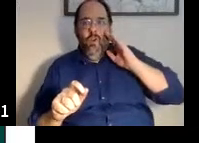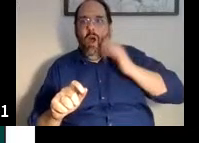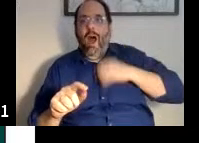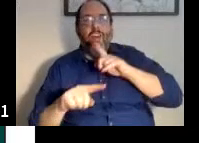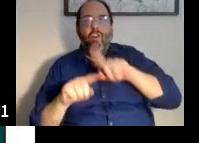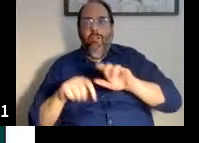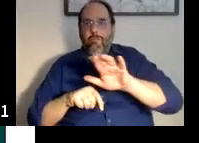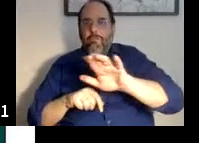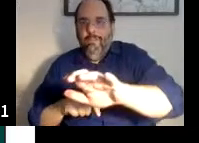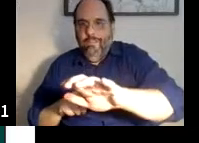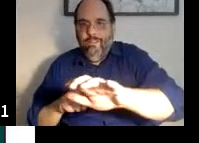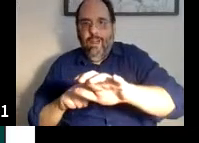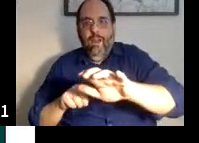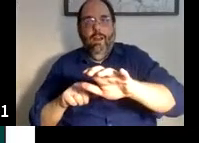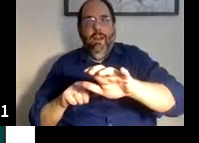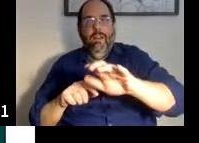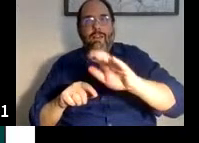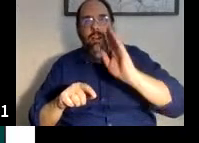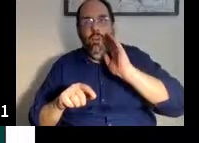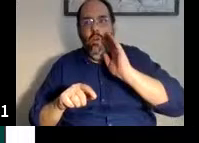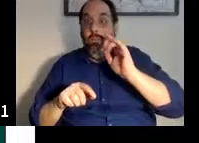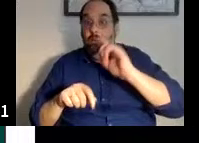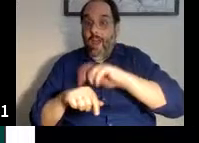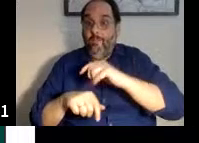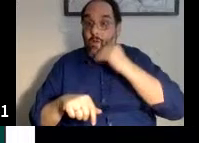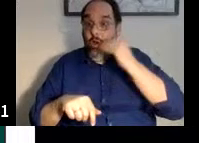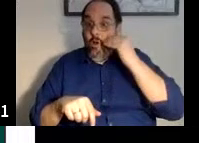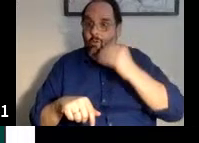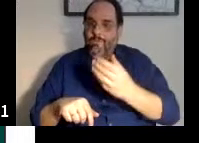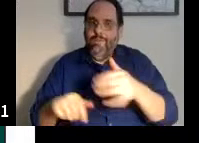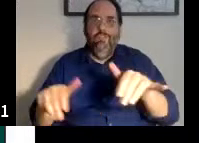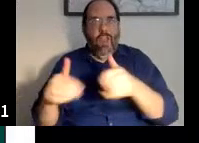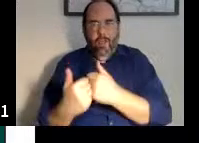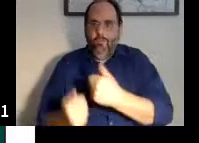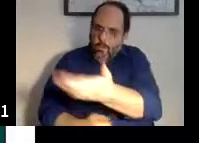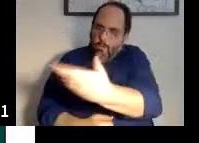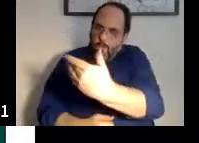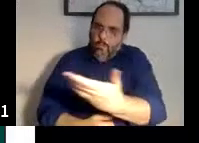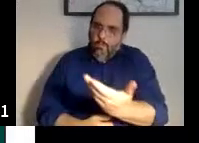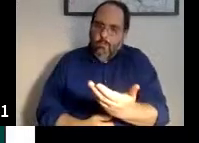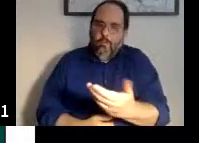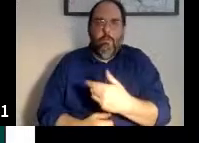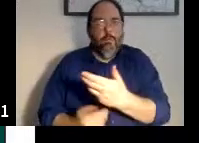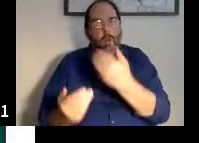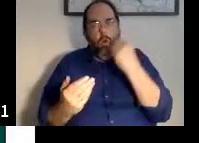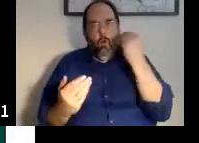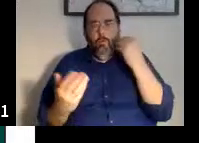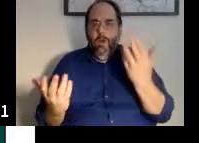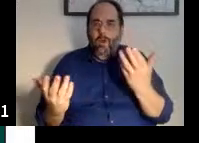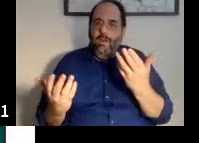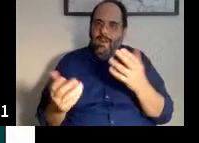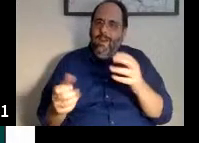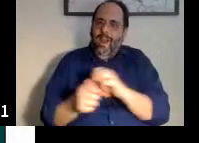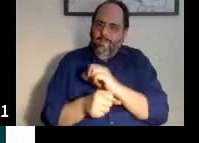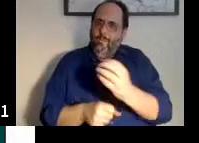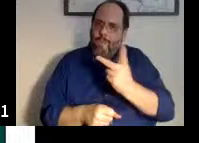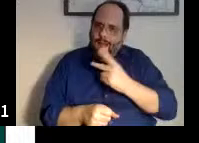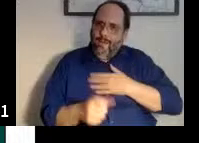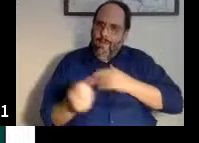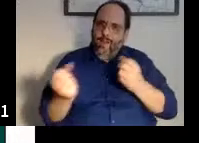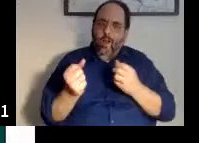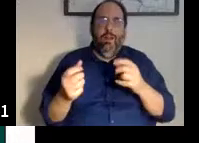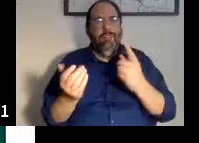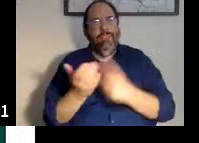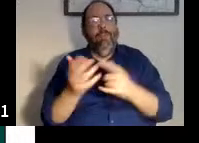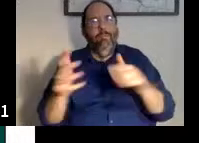sand area. Um, and when it was time to go home, that could be very challenging, right? About the ability to get everybody to get back to the car.